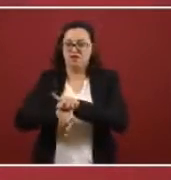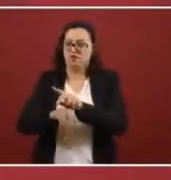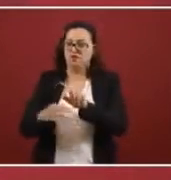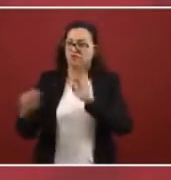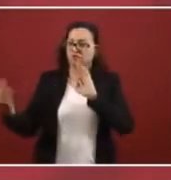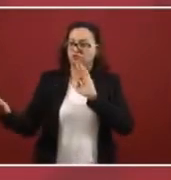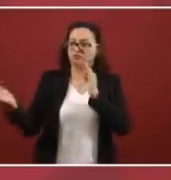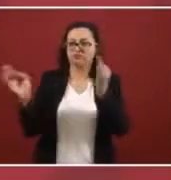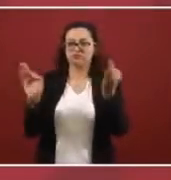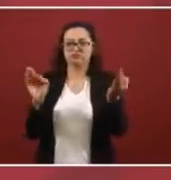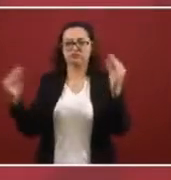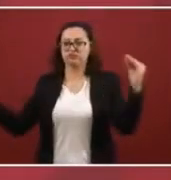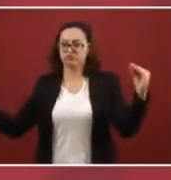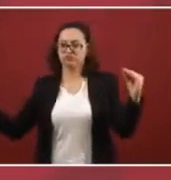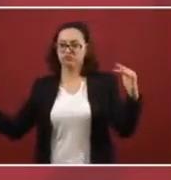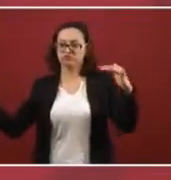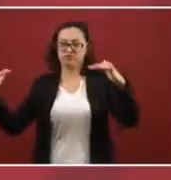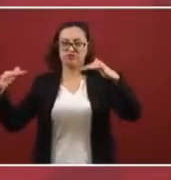the